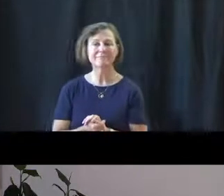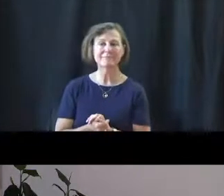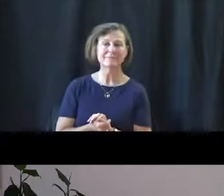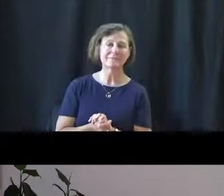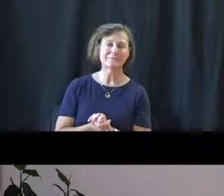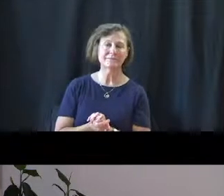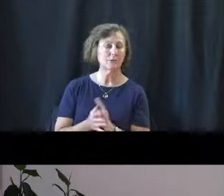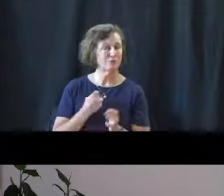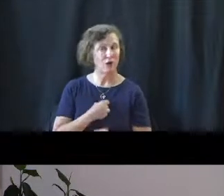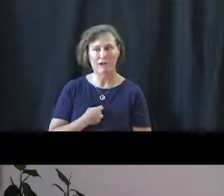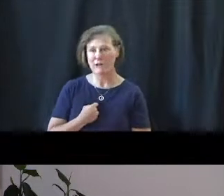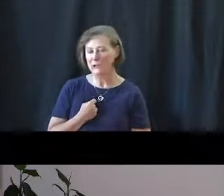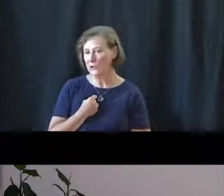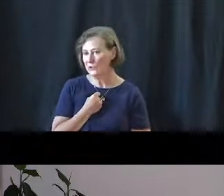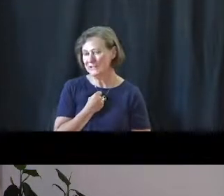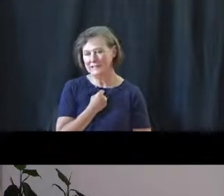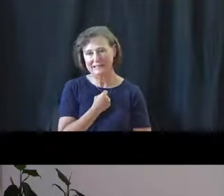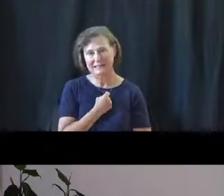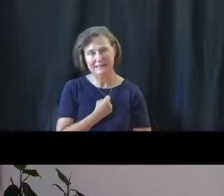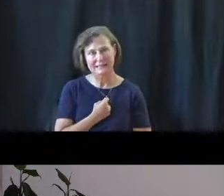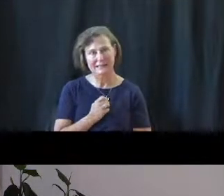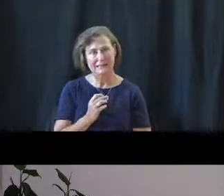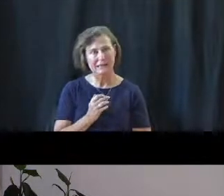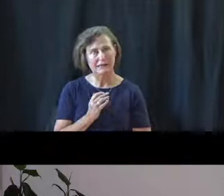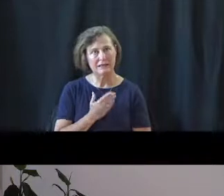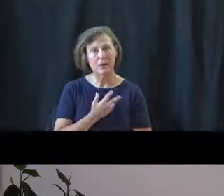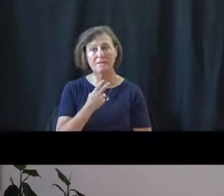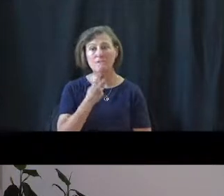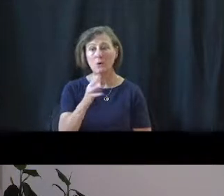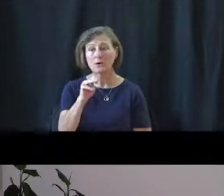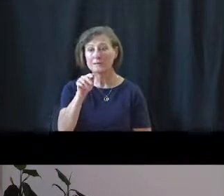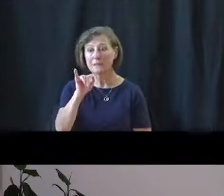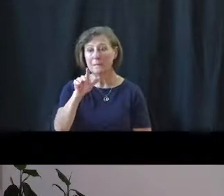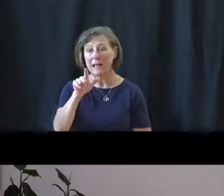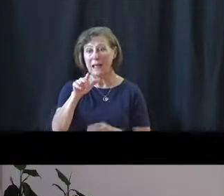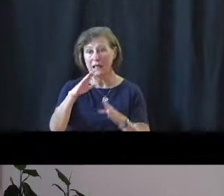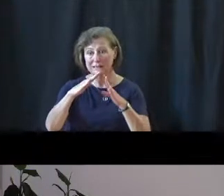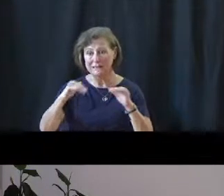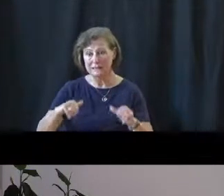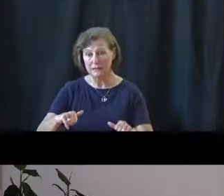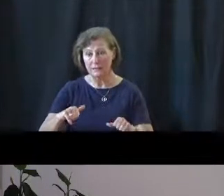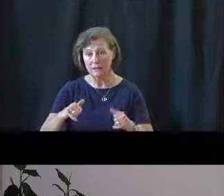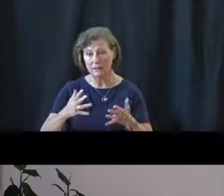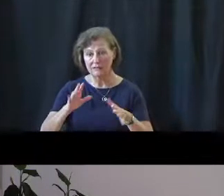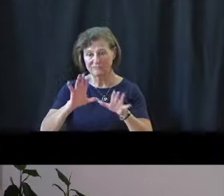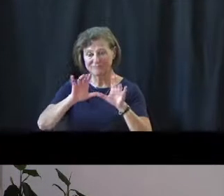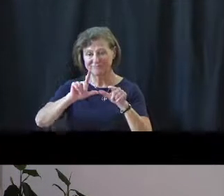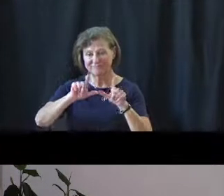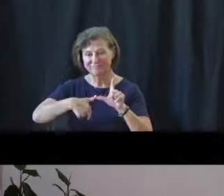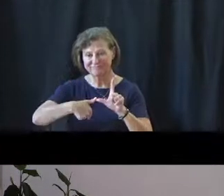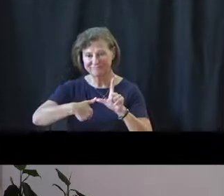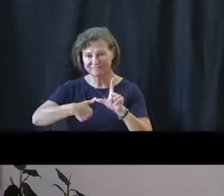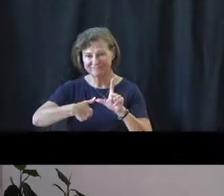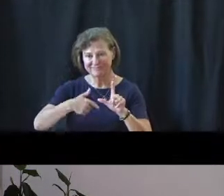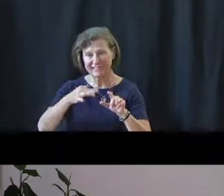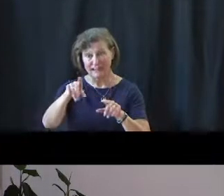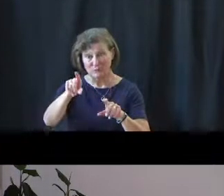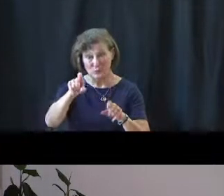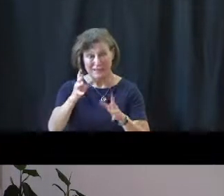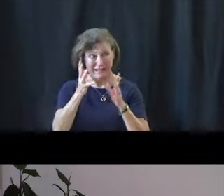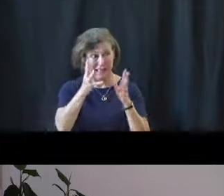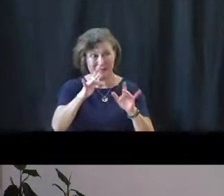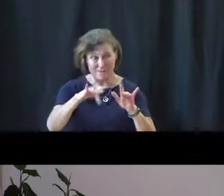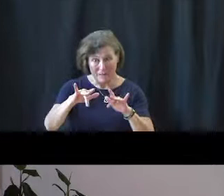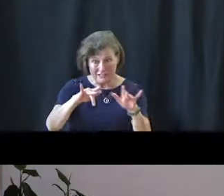very apologetic that our voicemail system was down. So if you were a person that needed to leave a